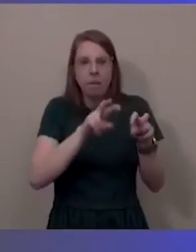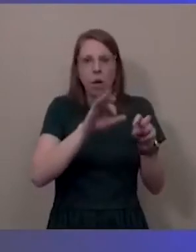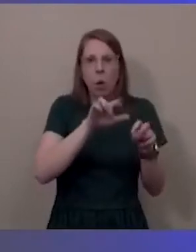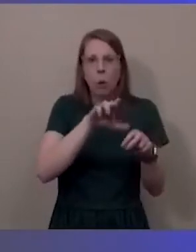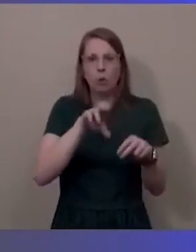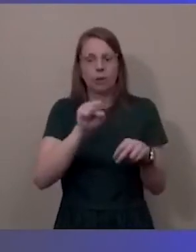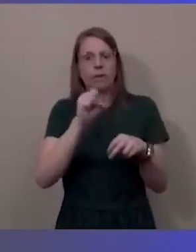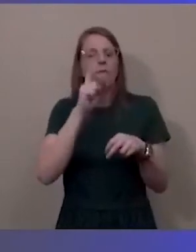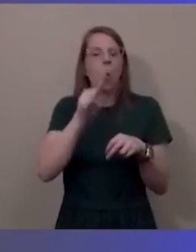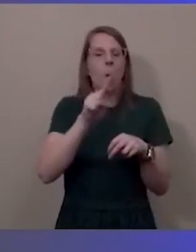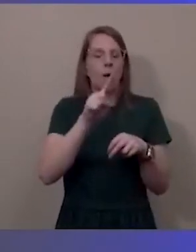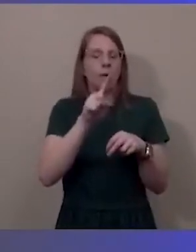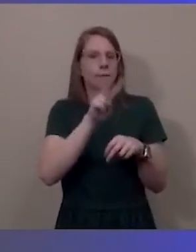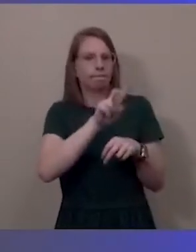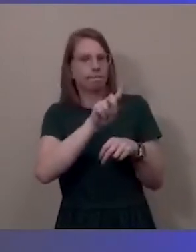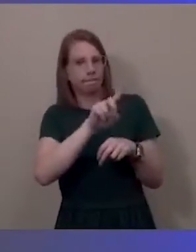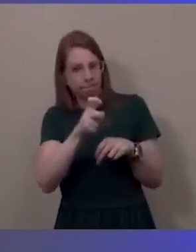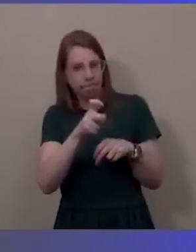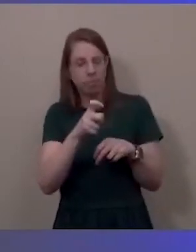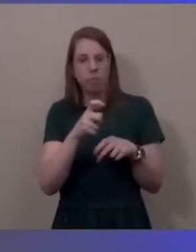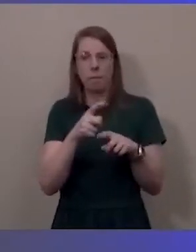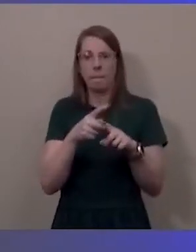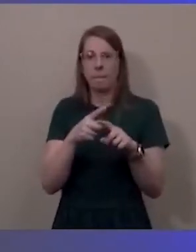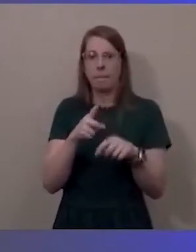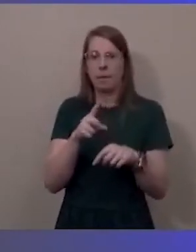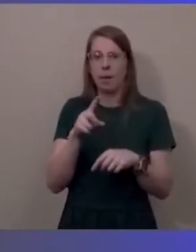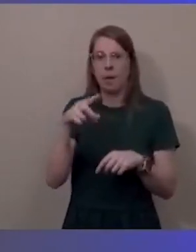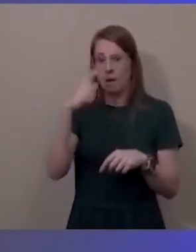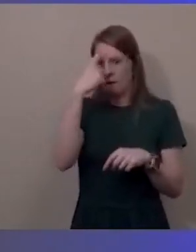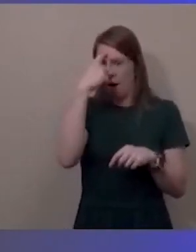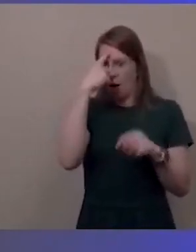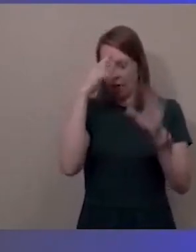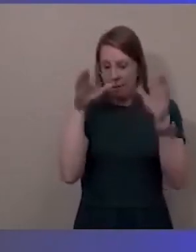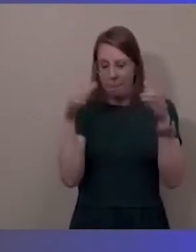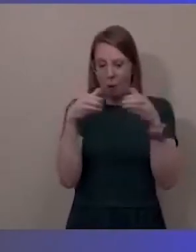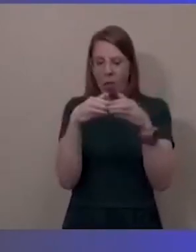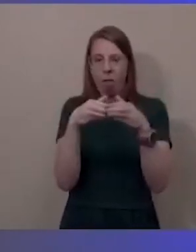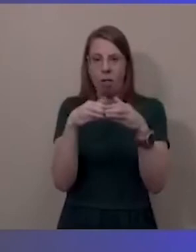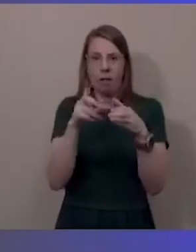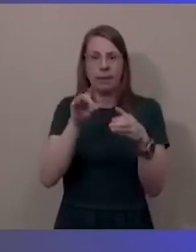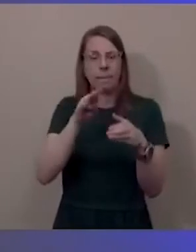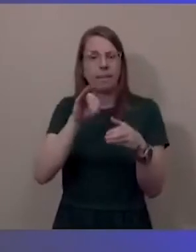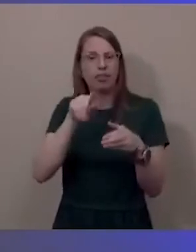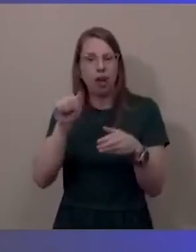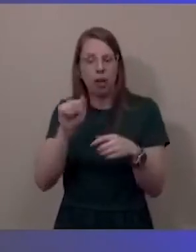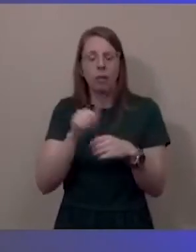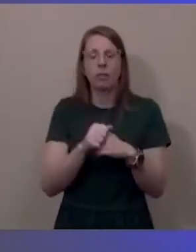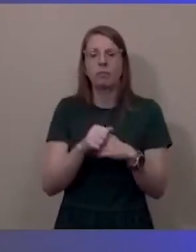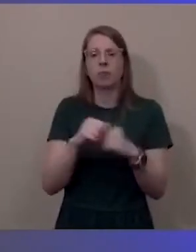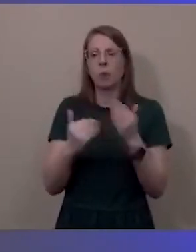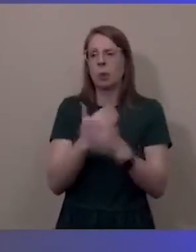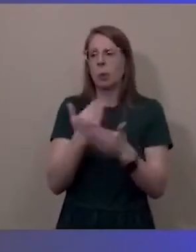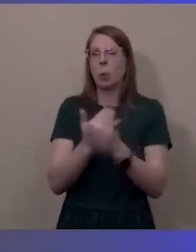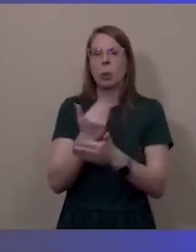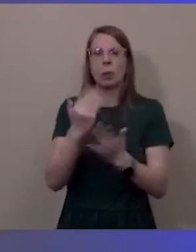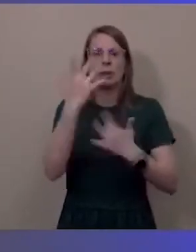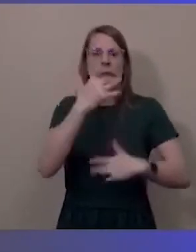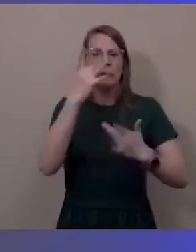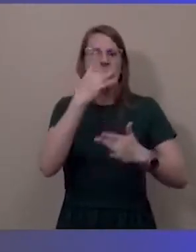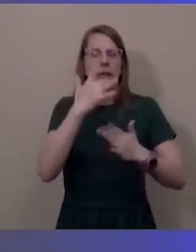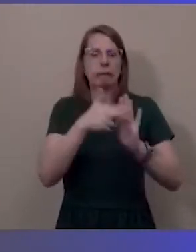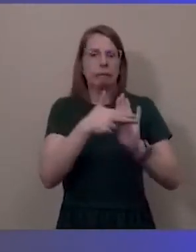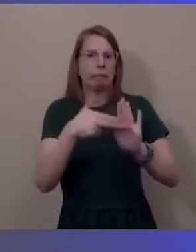shrink rapidly from other forms of dementia, like frontotemporal dementia, or some new diseases that were or newly defined